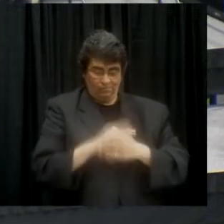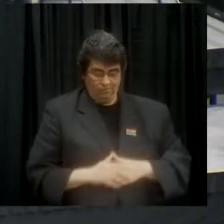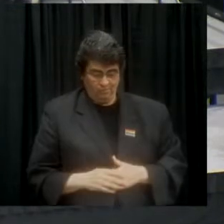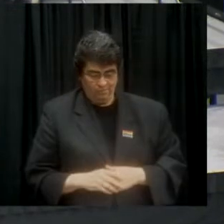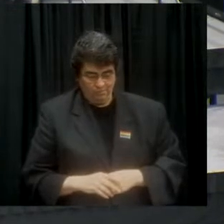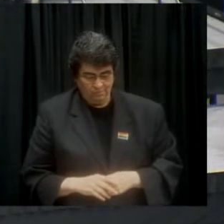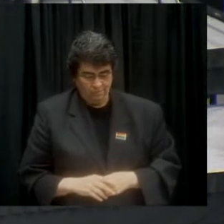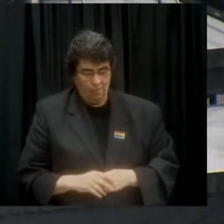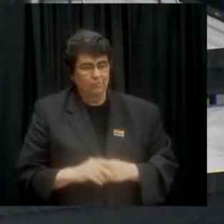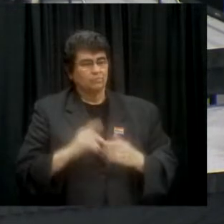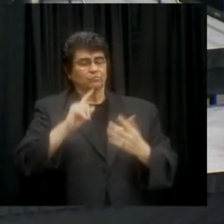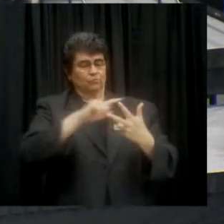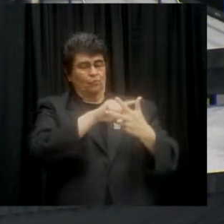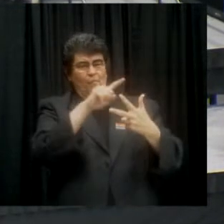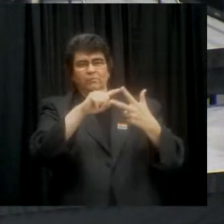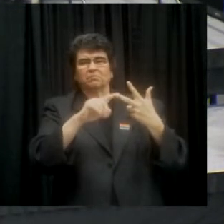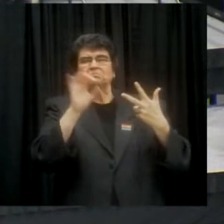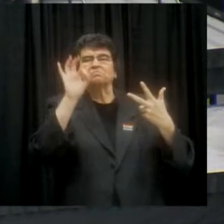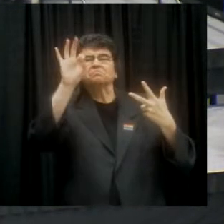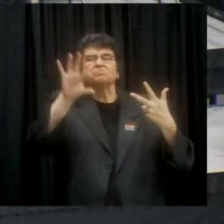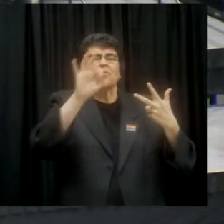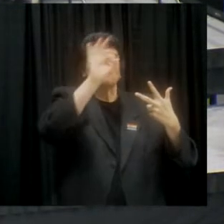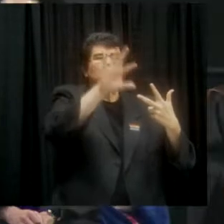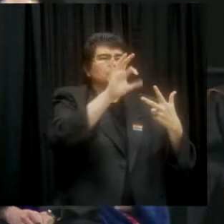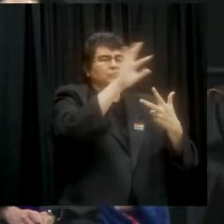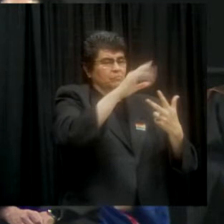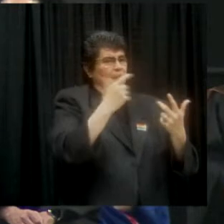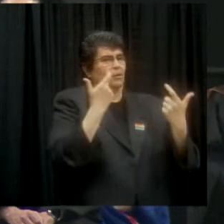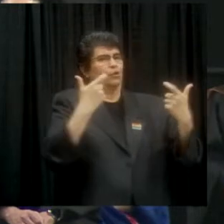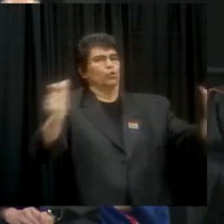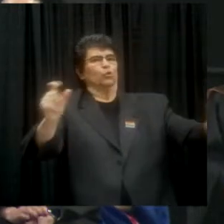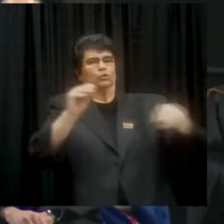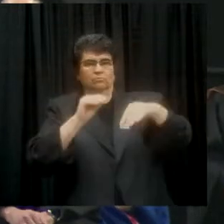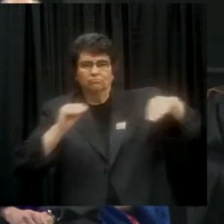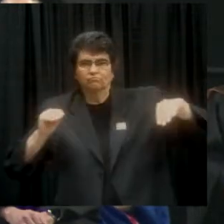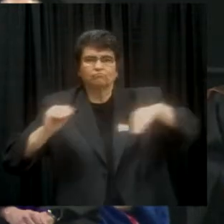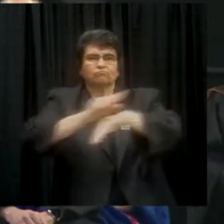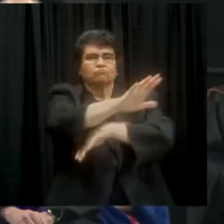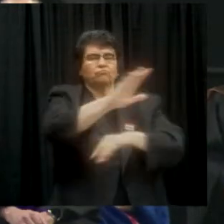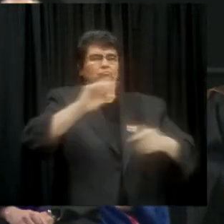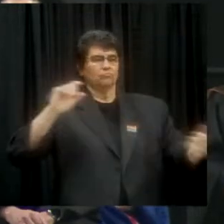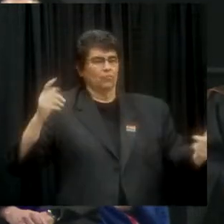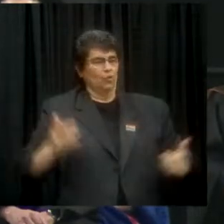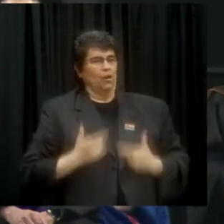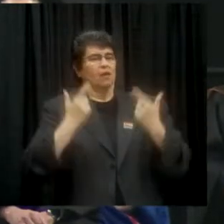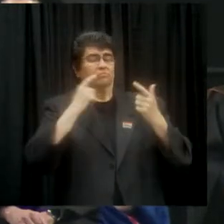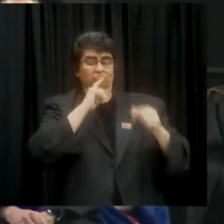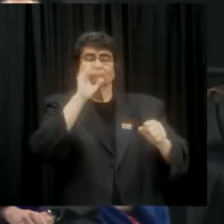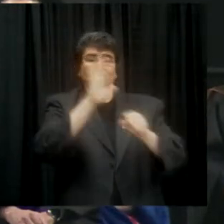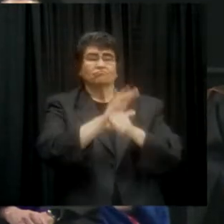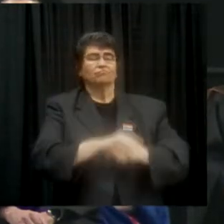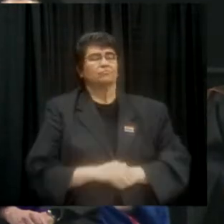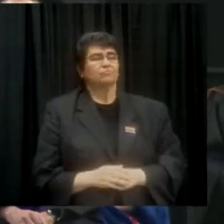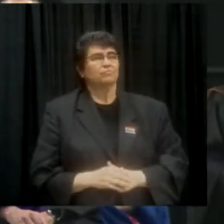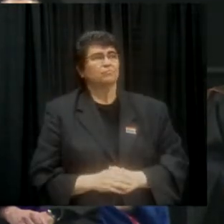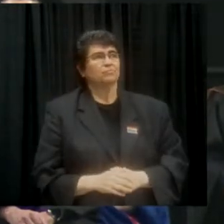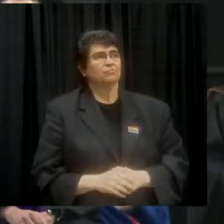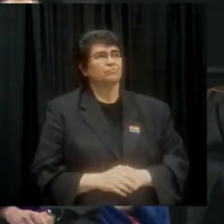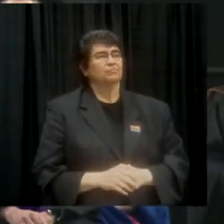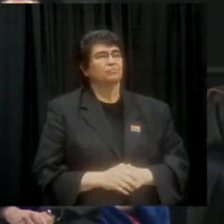So just those three little things can make a huge impact on your life, and I can guarantee you that.